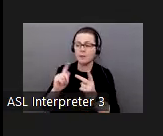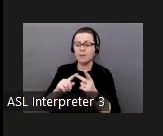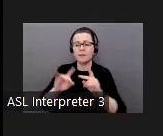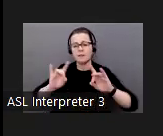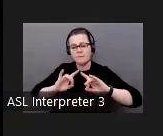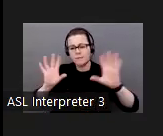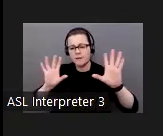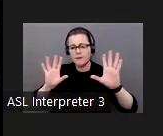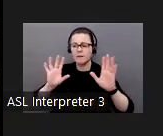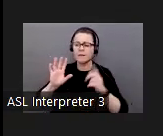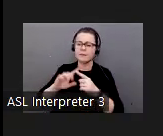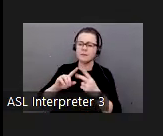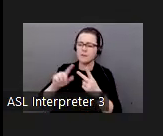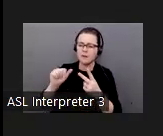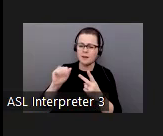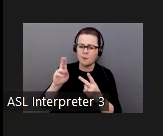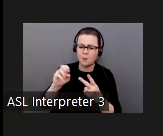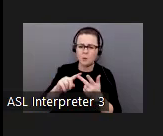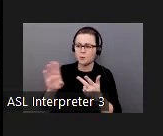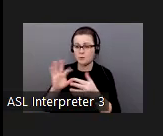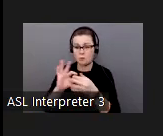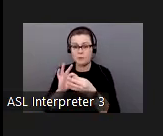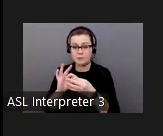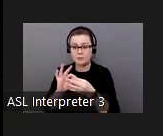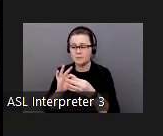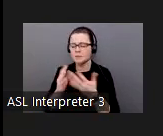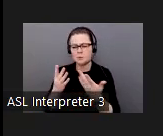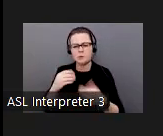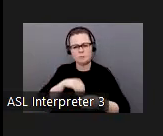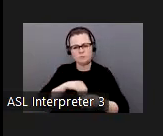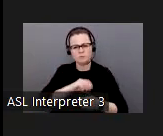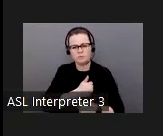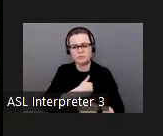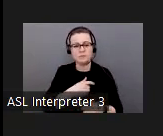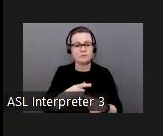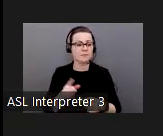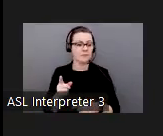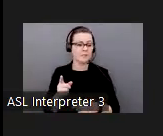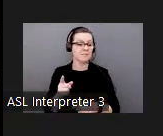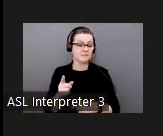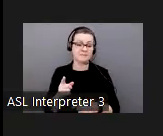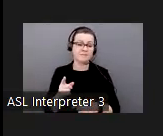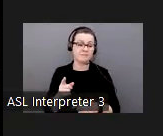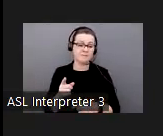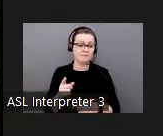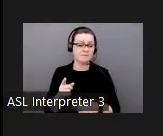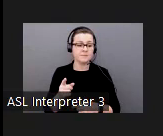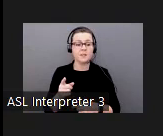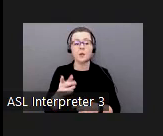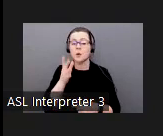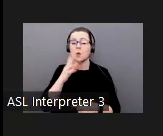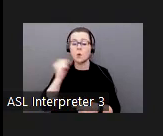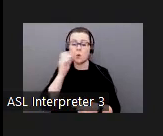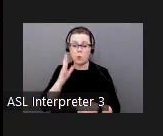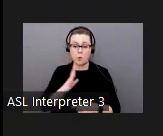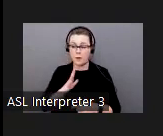It's true that the number of older women who are killed by their male partners is the hardest kind of proof that domestic violence